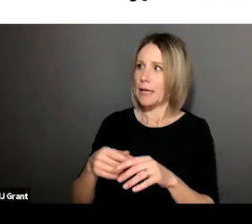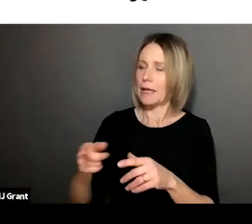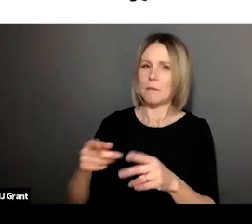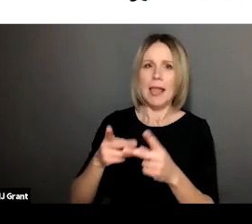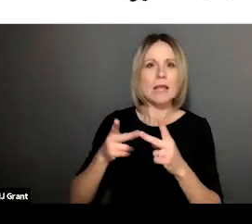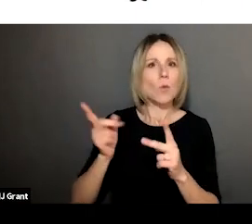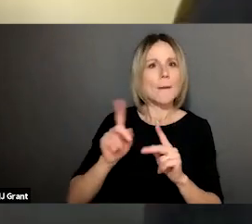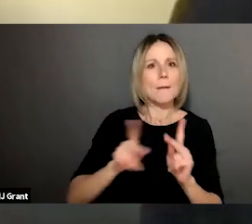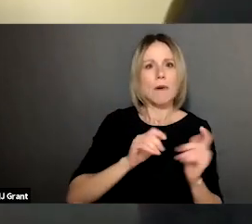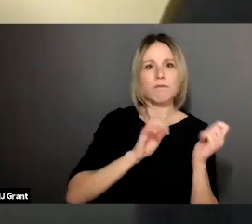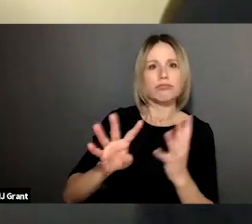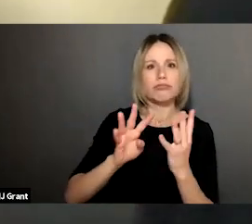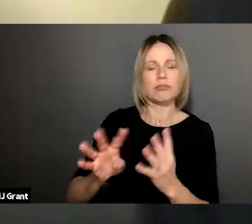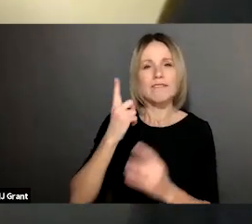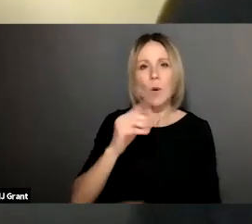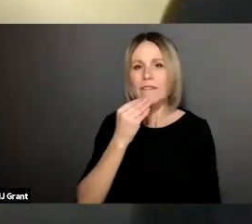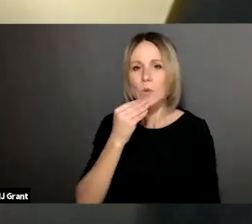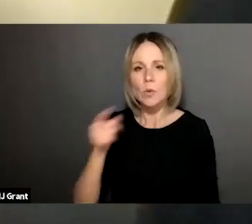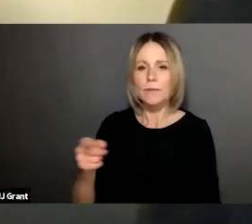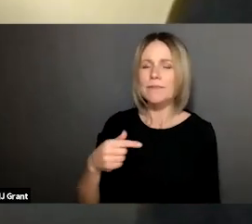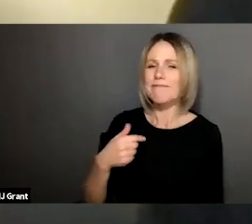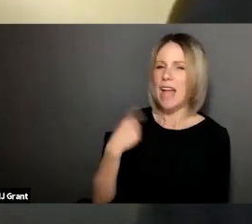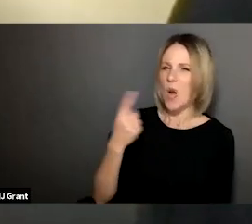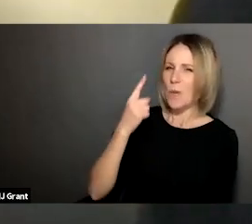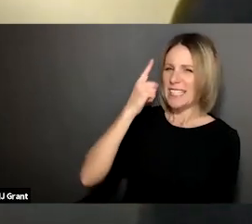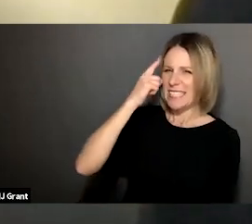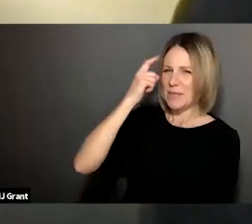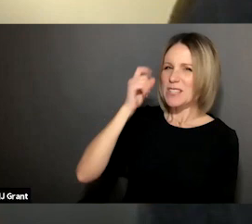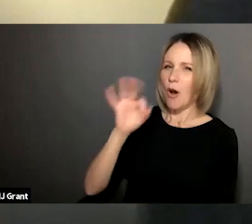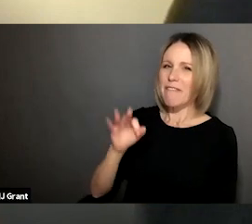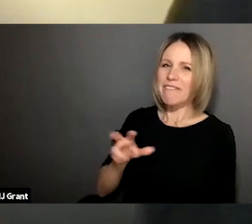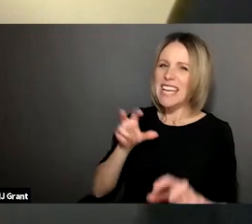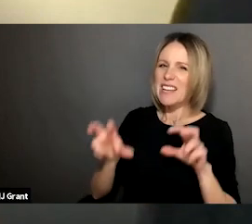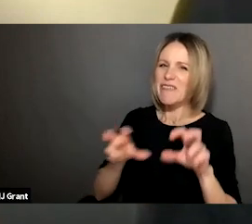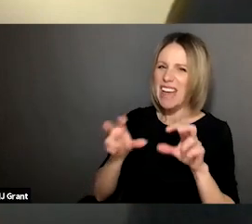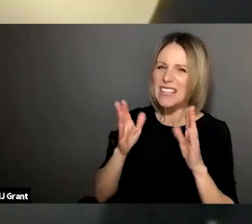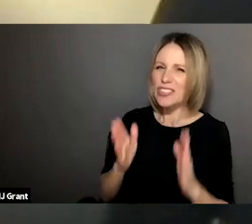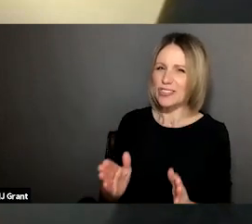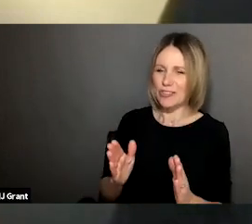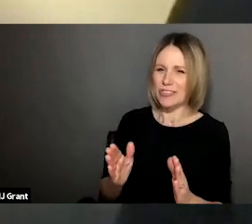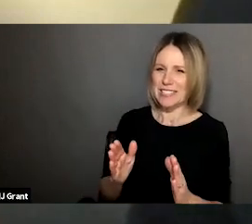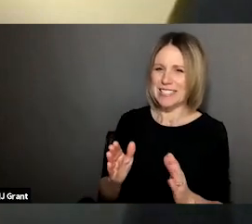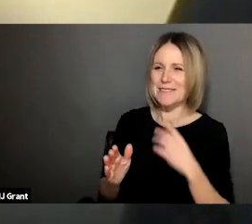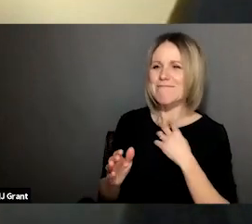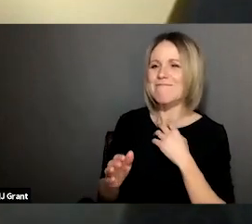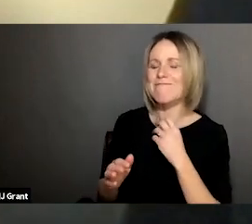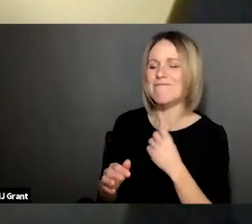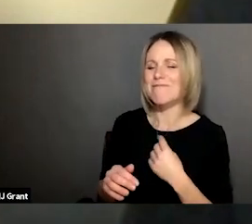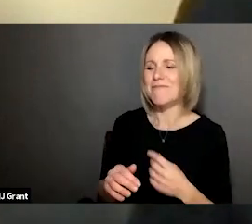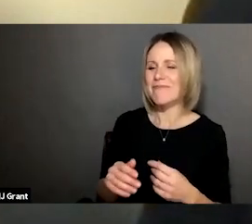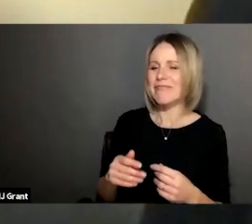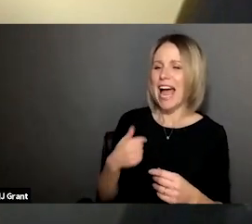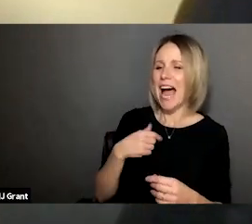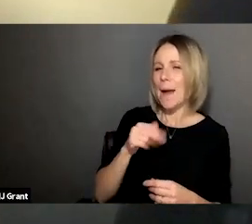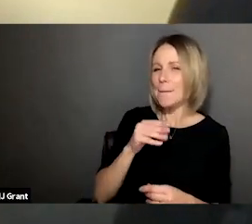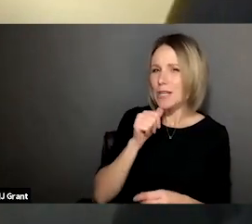destinations. I'm always suspicious of investors myself. I'm not a business person and couldn't